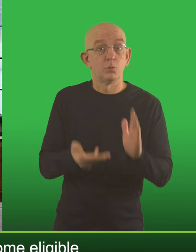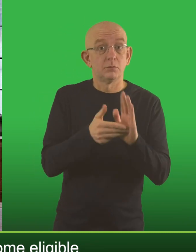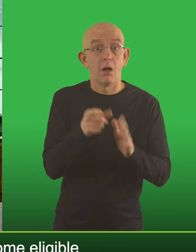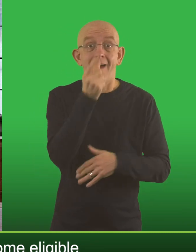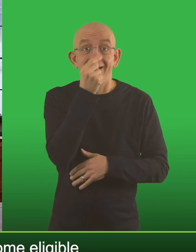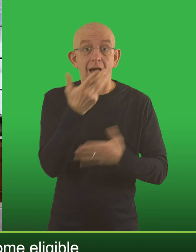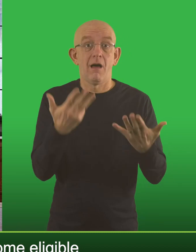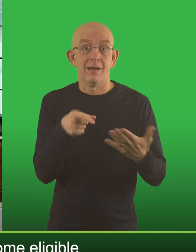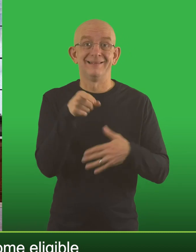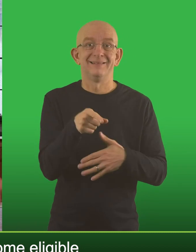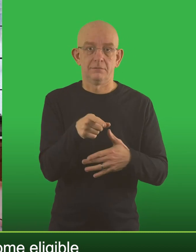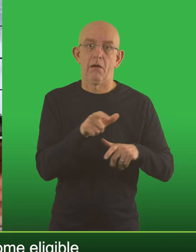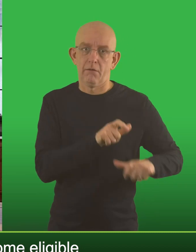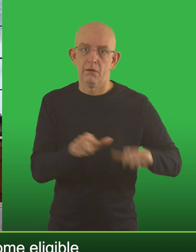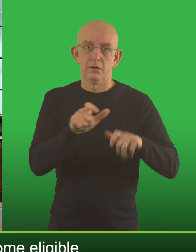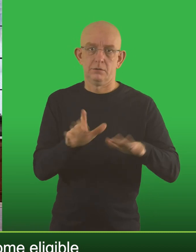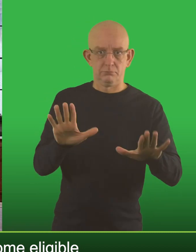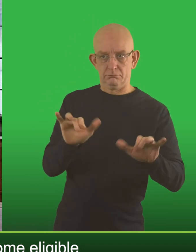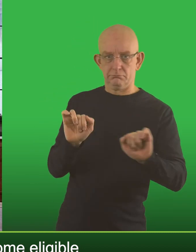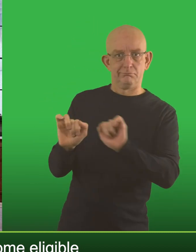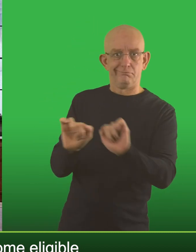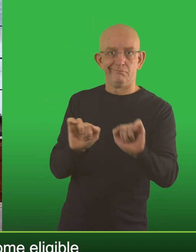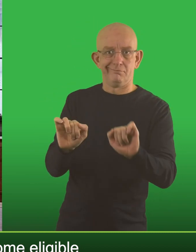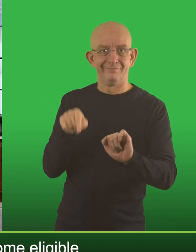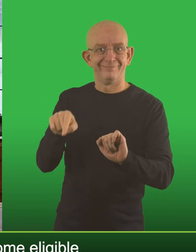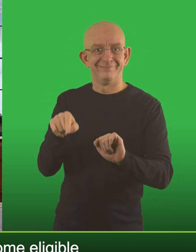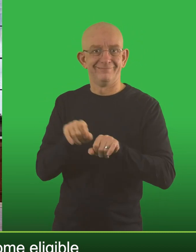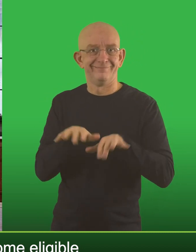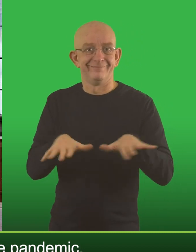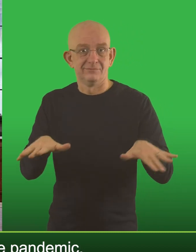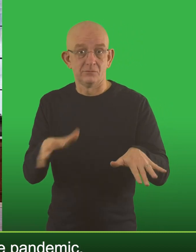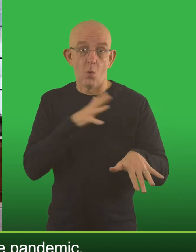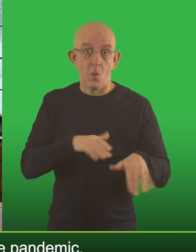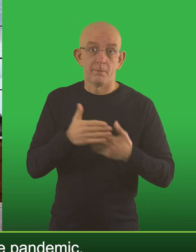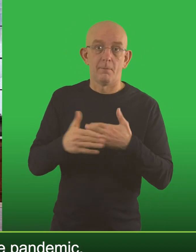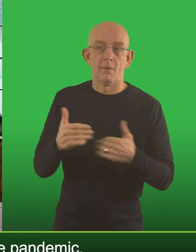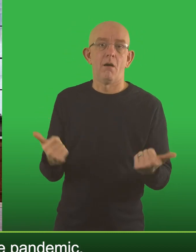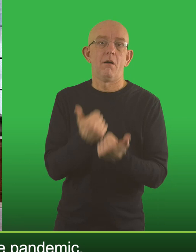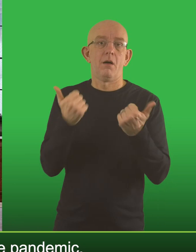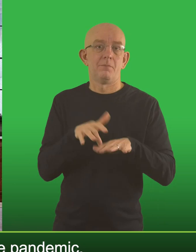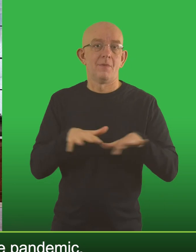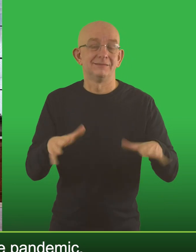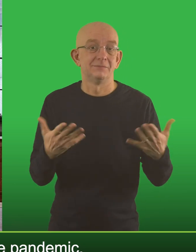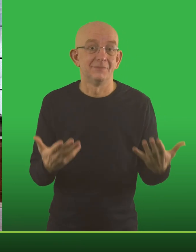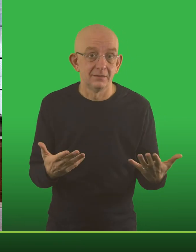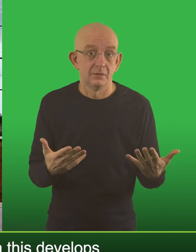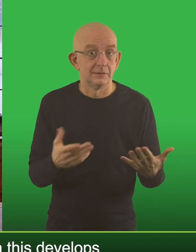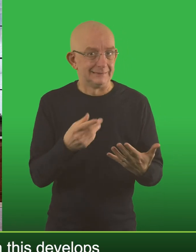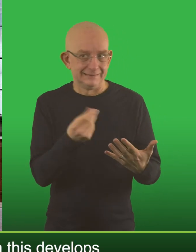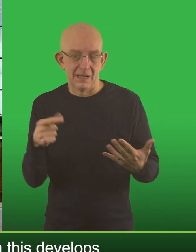become eligible. And that's the thing that will still continue to contain the virus, and hopefully we see the end of the